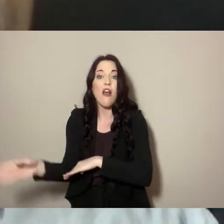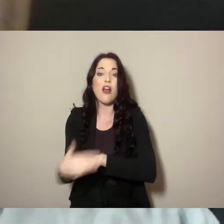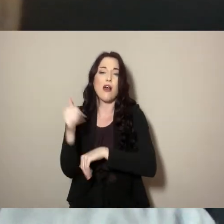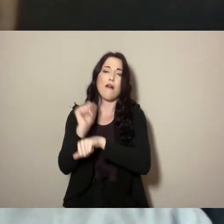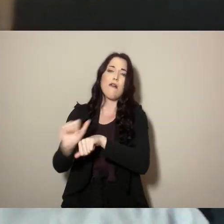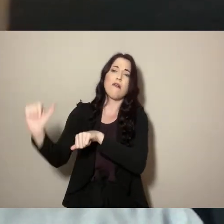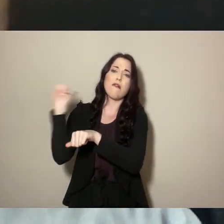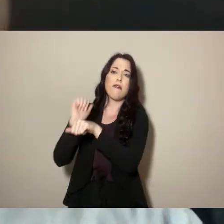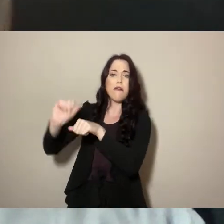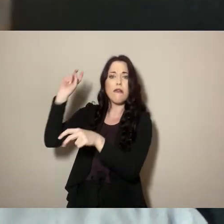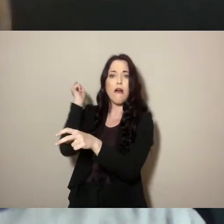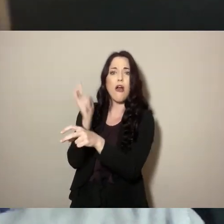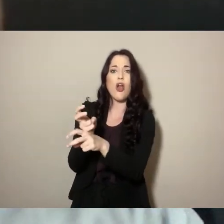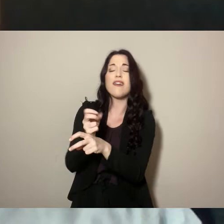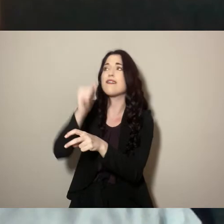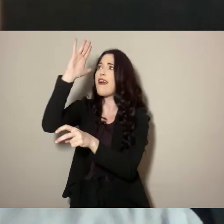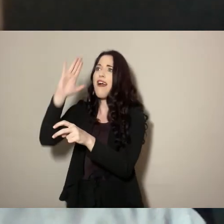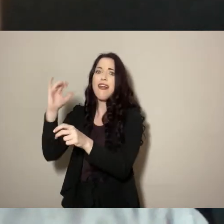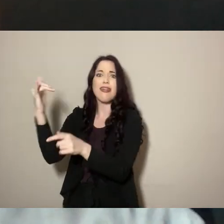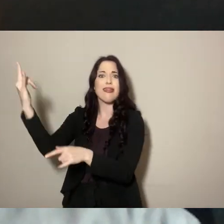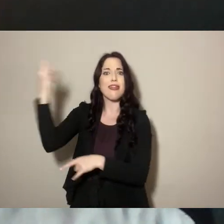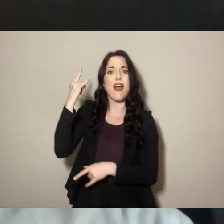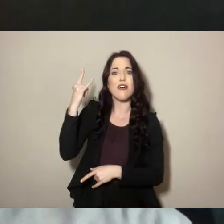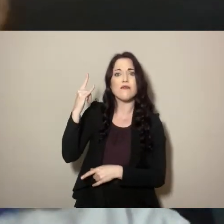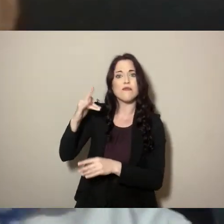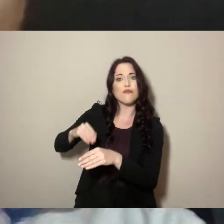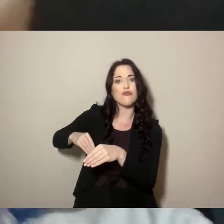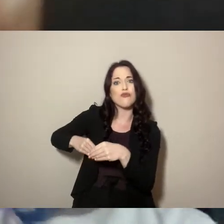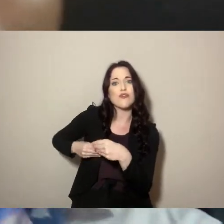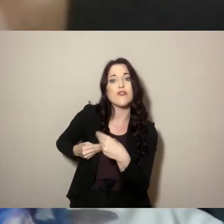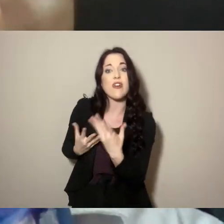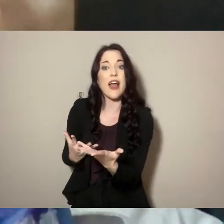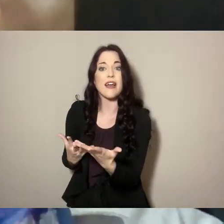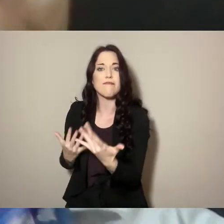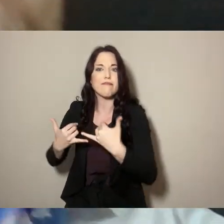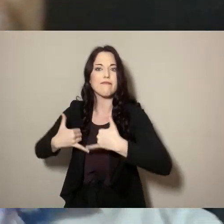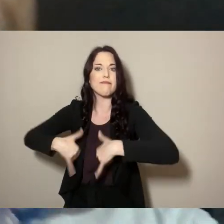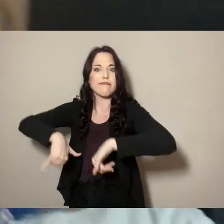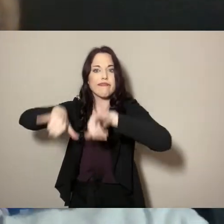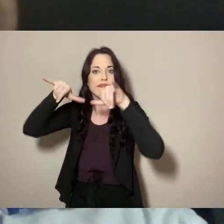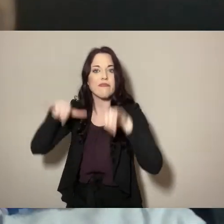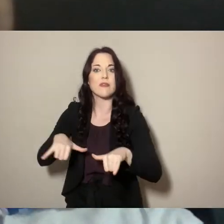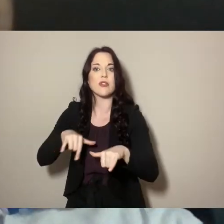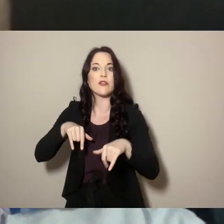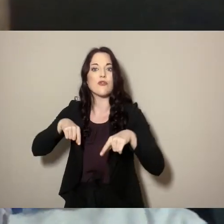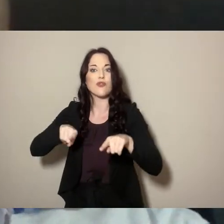loves us and provides for us even while we sleep.